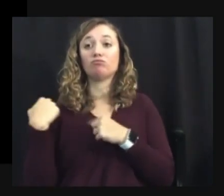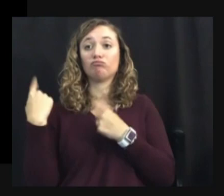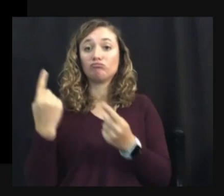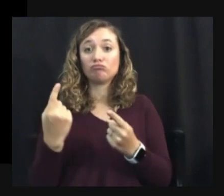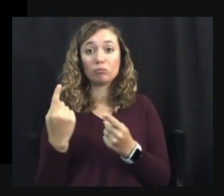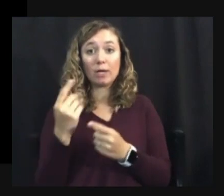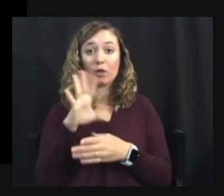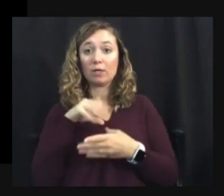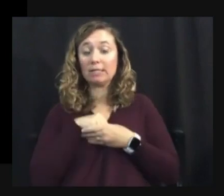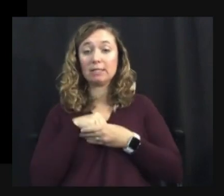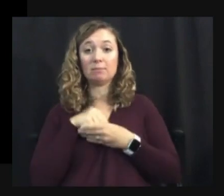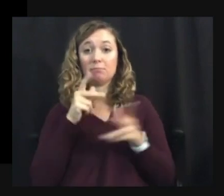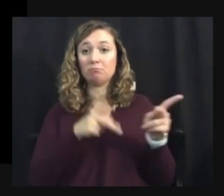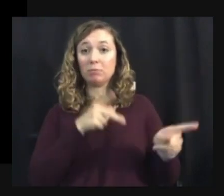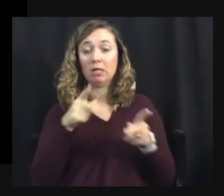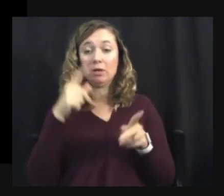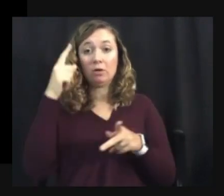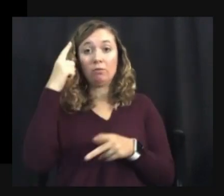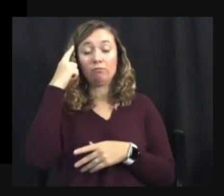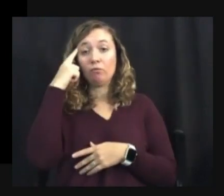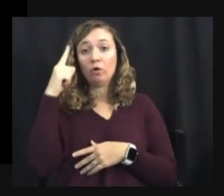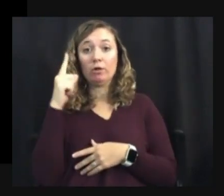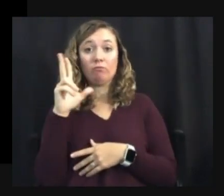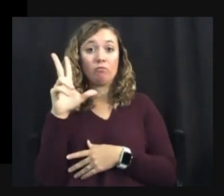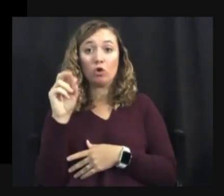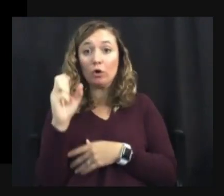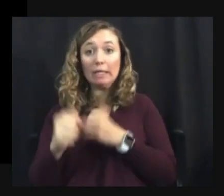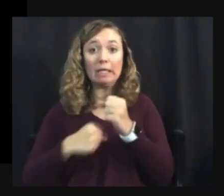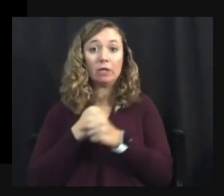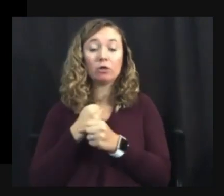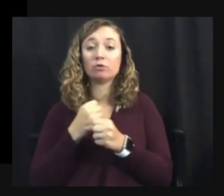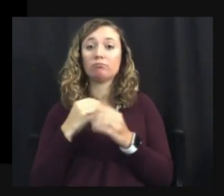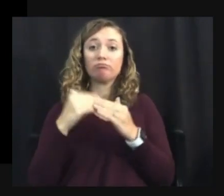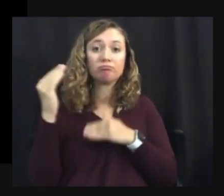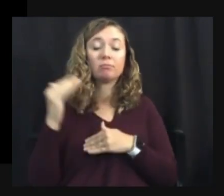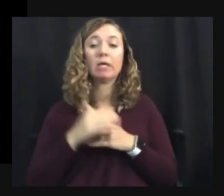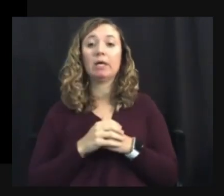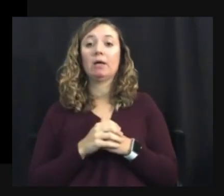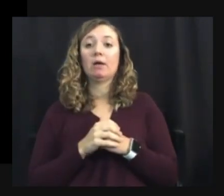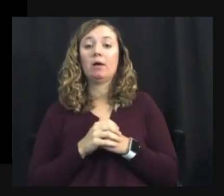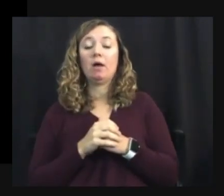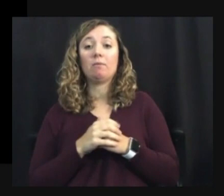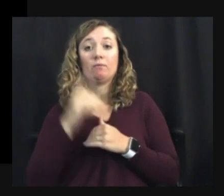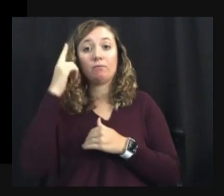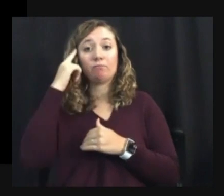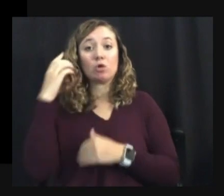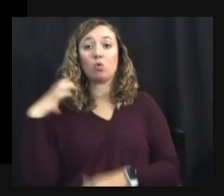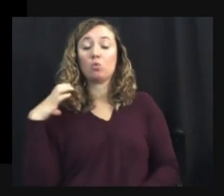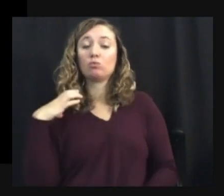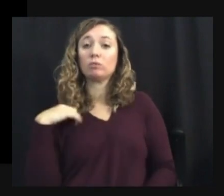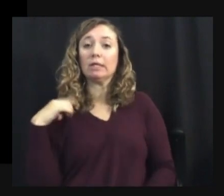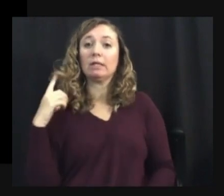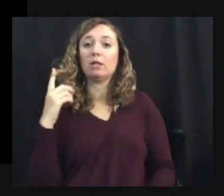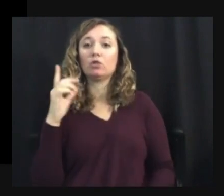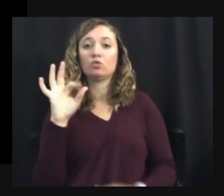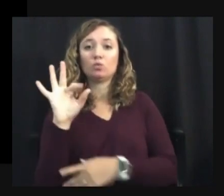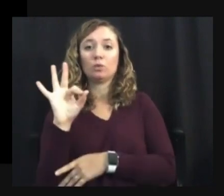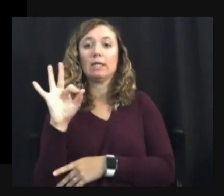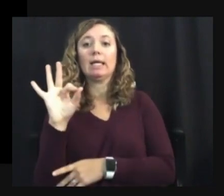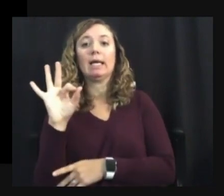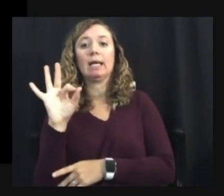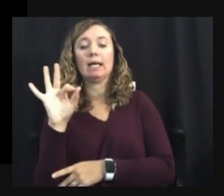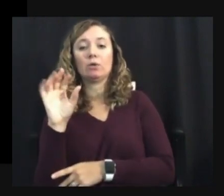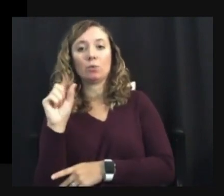as a family coach. And in 2019, I shifted gear to become an